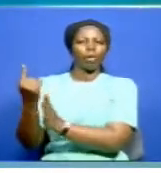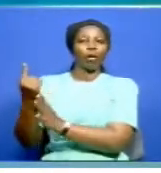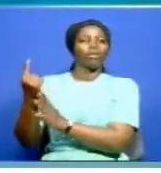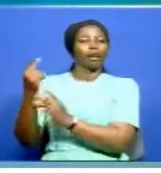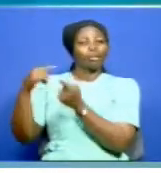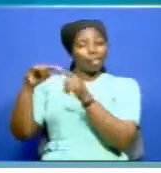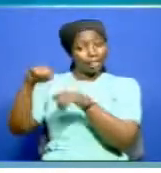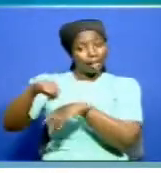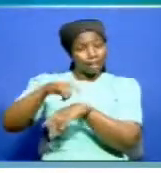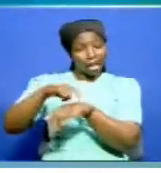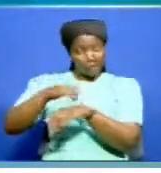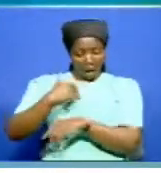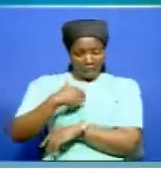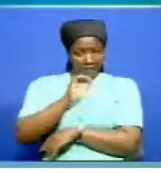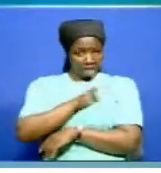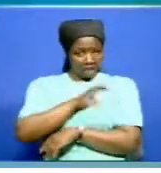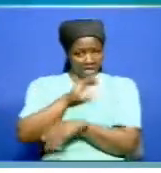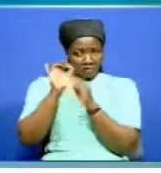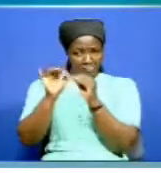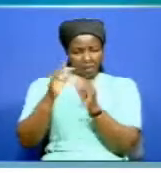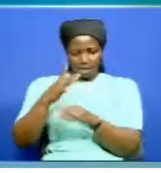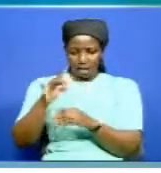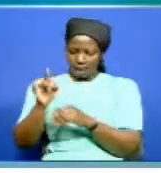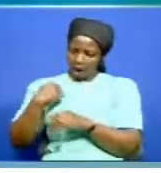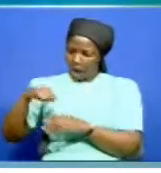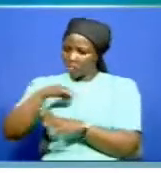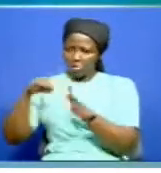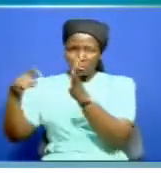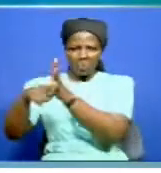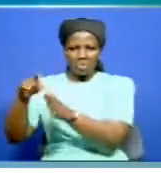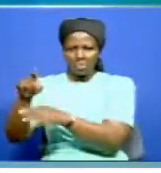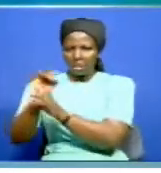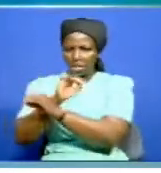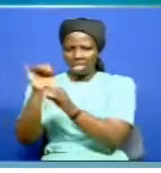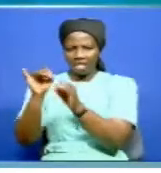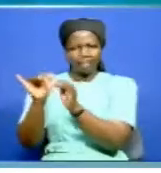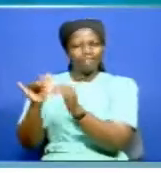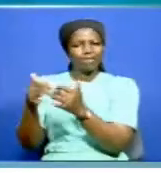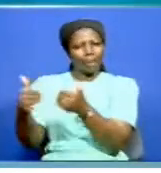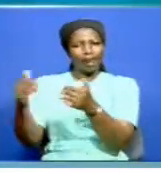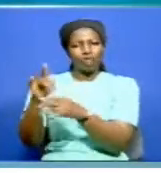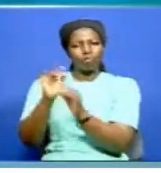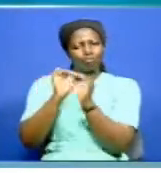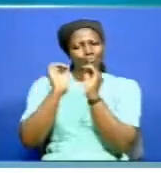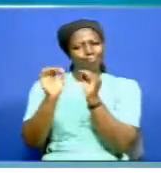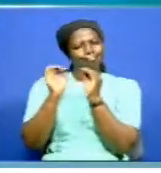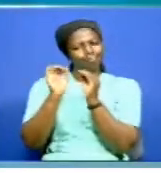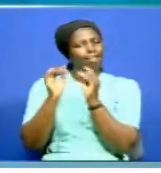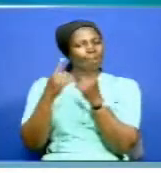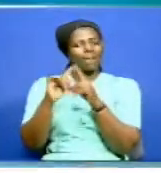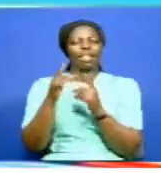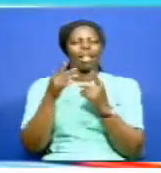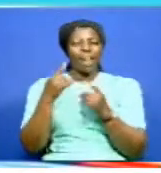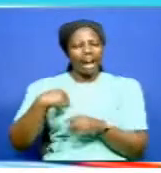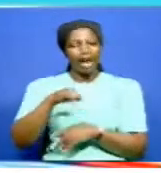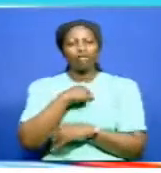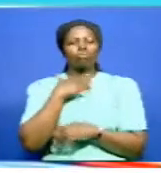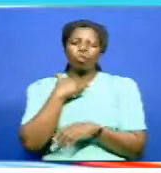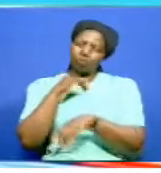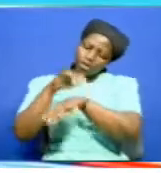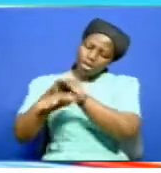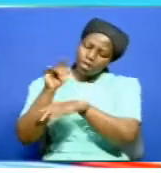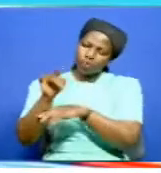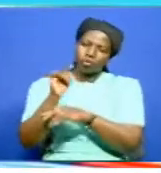fear. We're not going to quarantine you or isolate. We just want to track you. And it's good Kenyans know that. Yes.